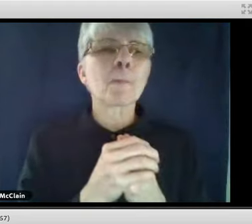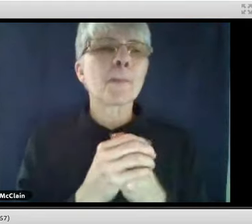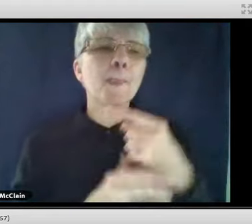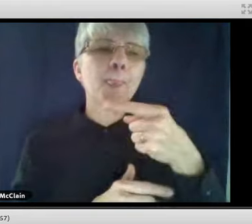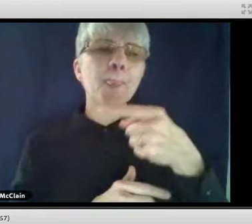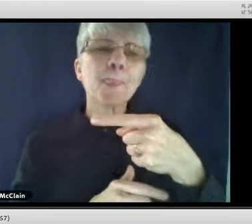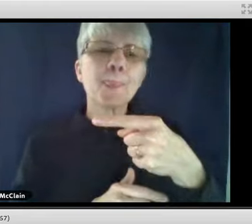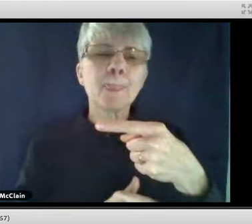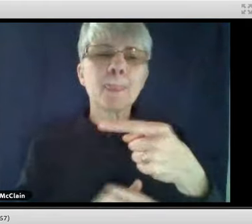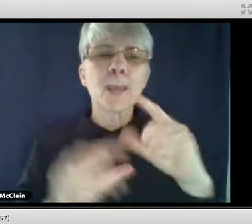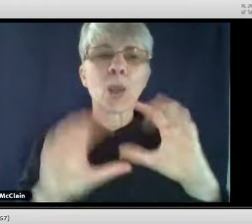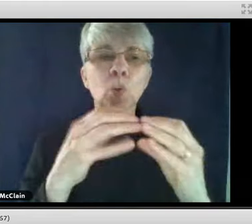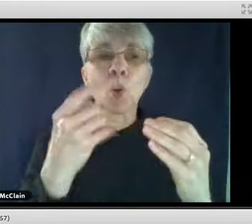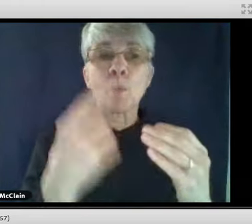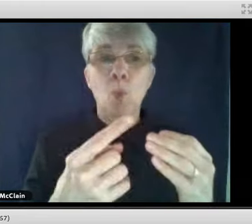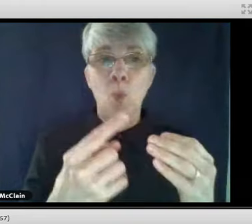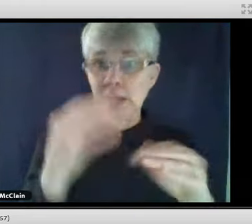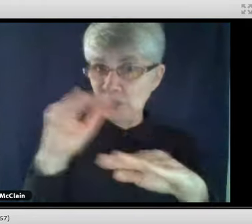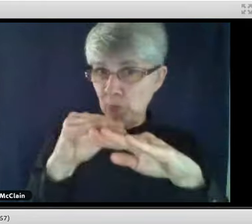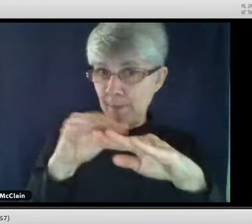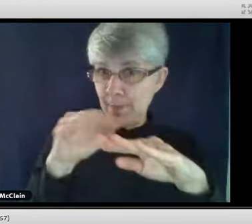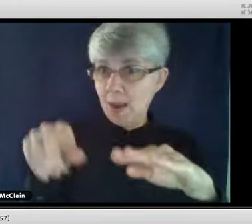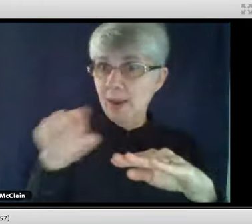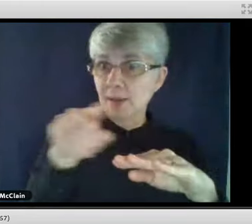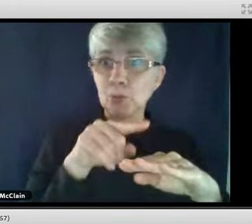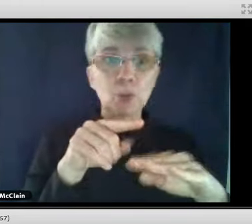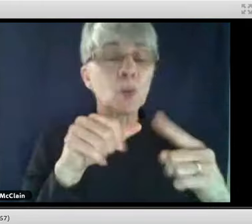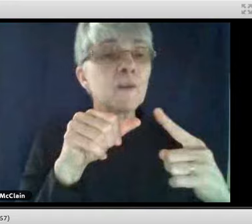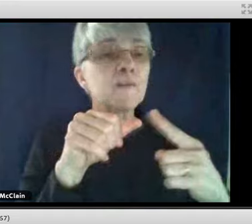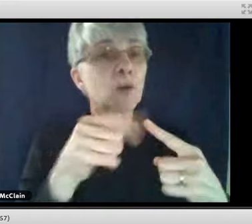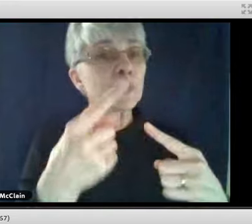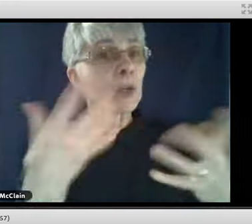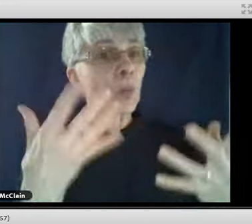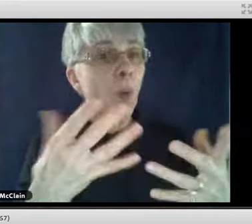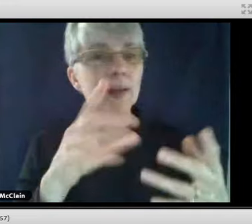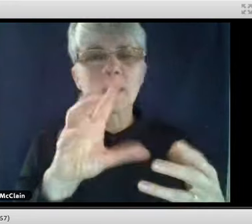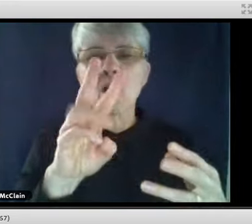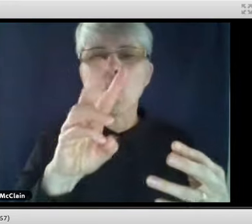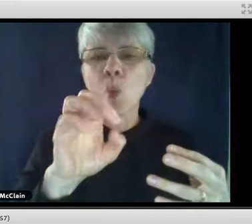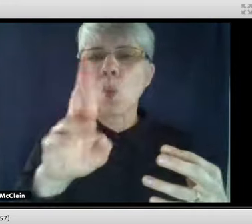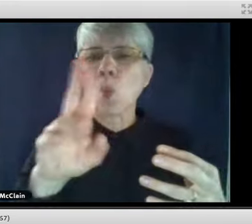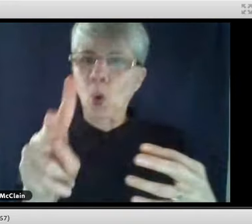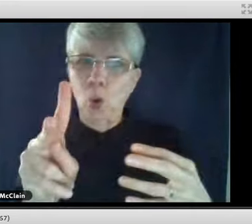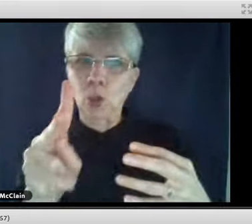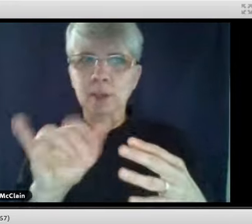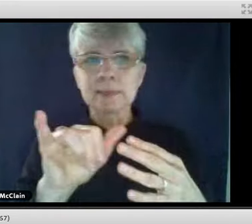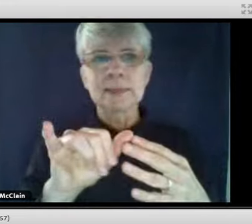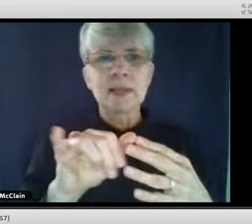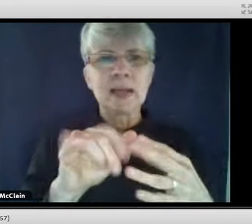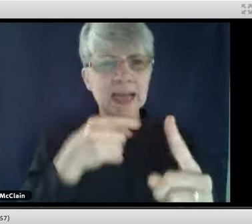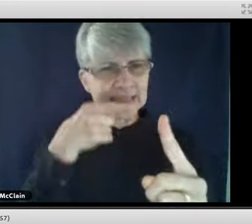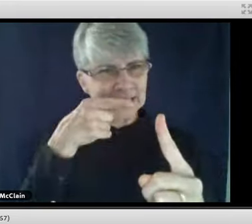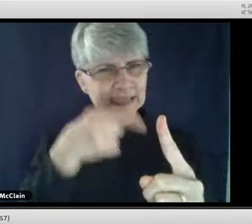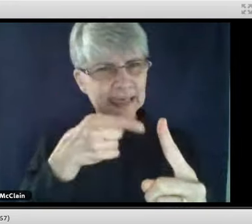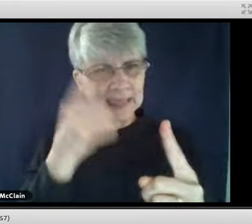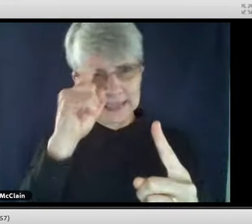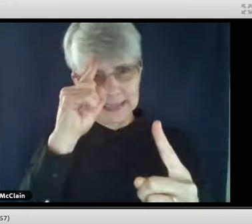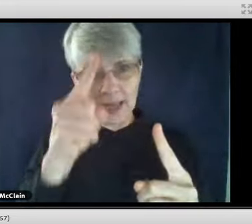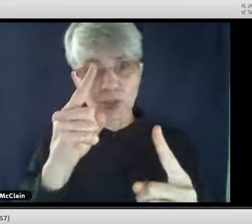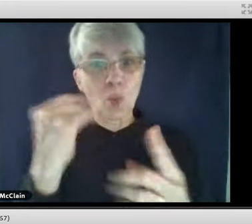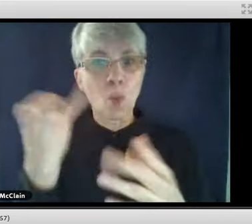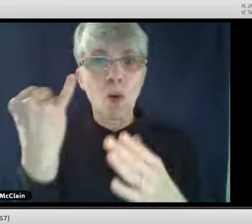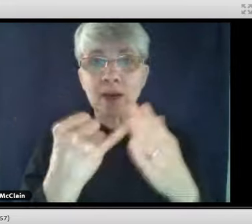1 entities, just to remind you, the first one being work. Okay, this is a distinct intellectual or artistic creation.